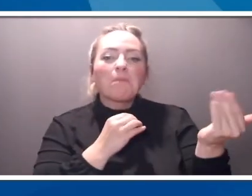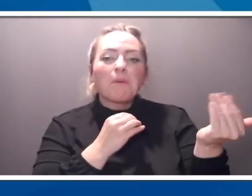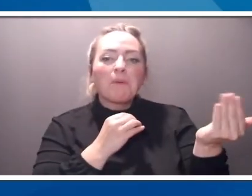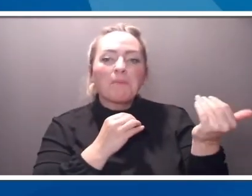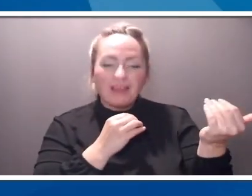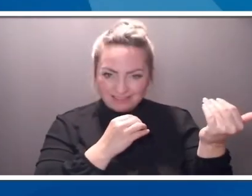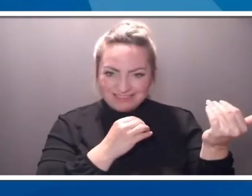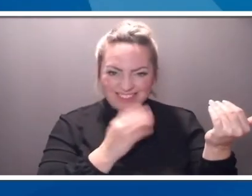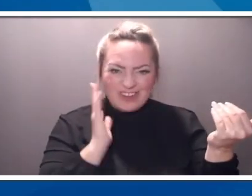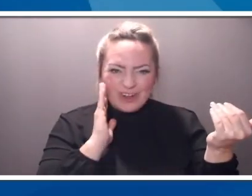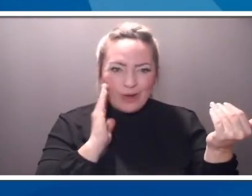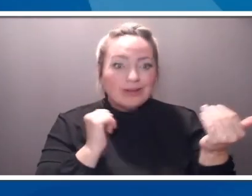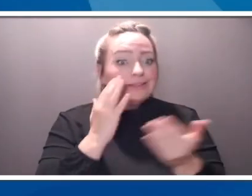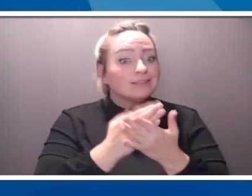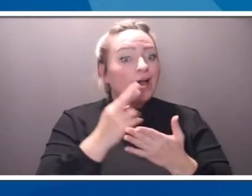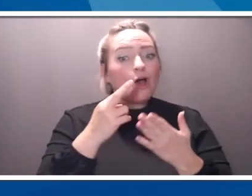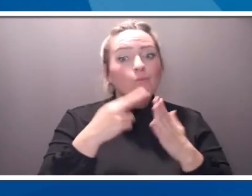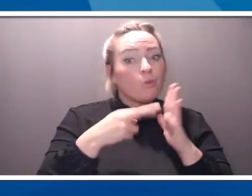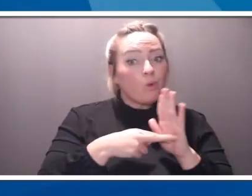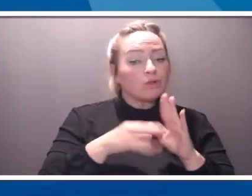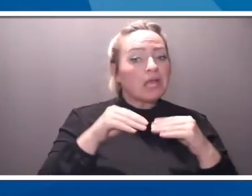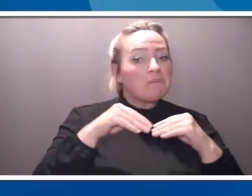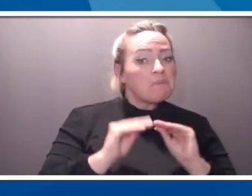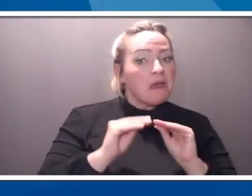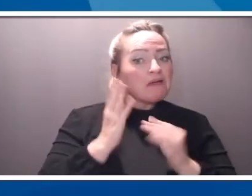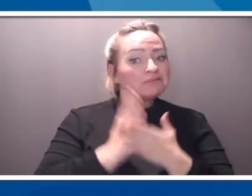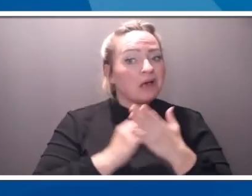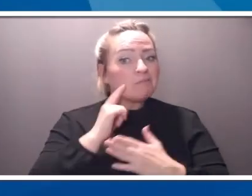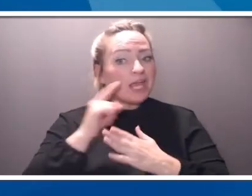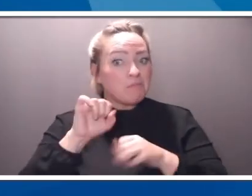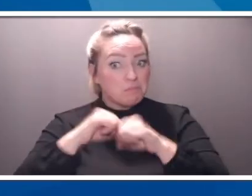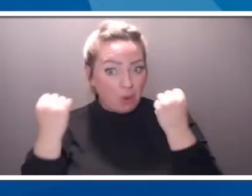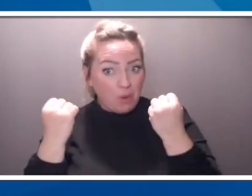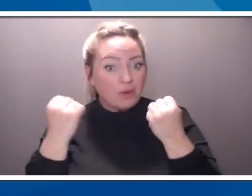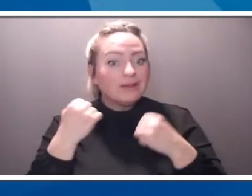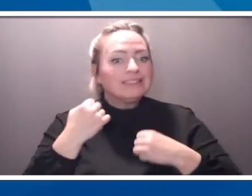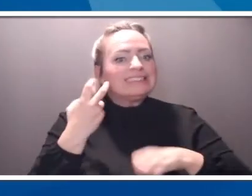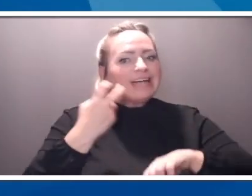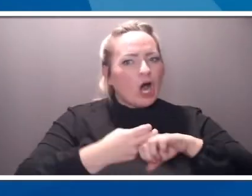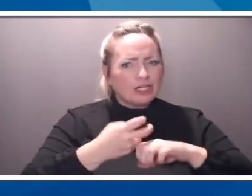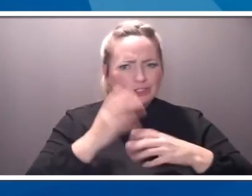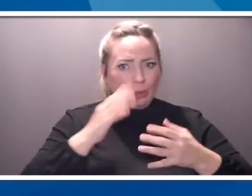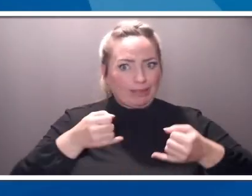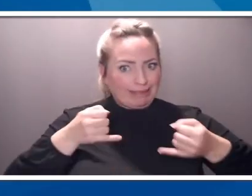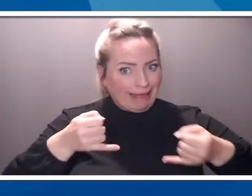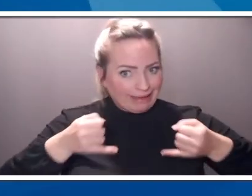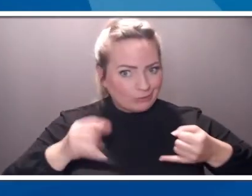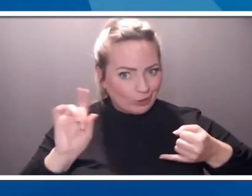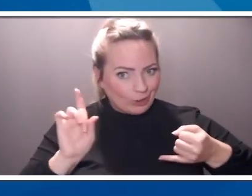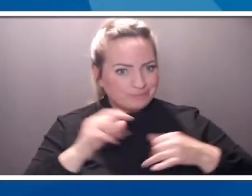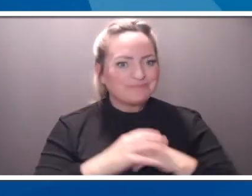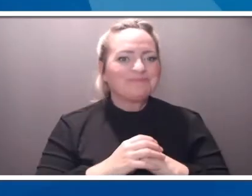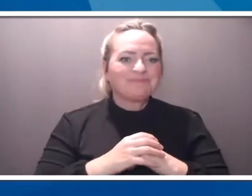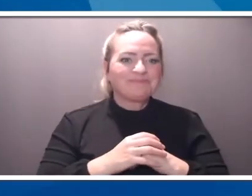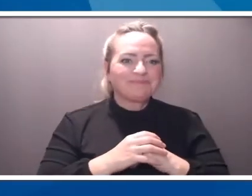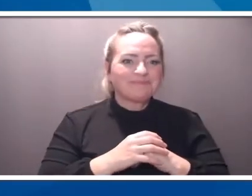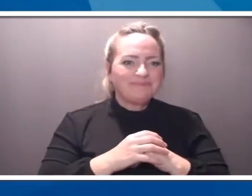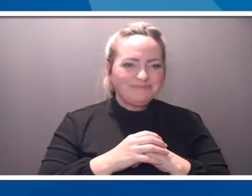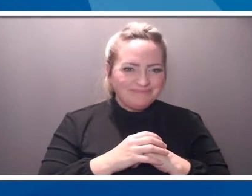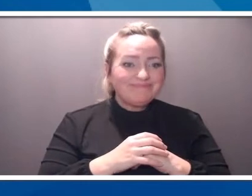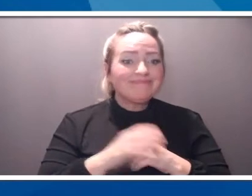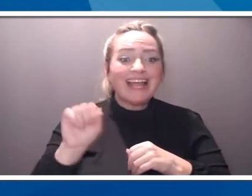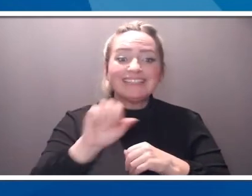dojo doing the come at me sign. Some rules can be bent, others can be broken. It's sometimes difficult to work out exactly where the line